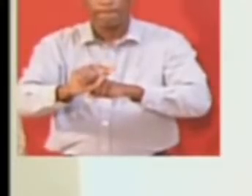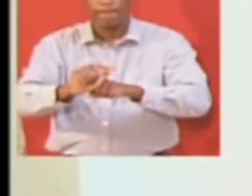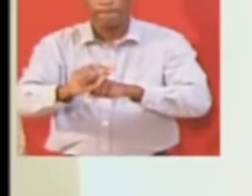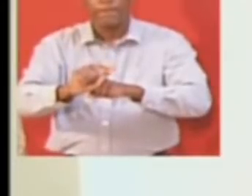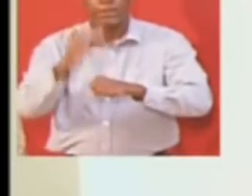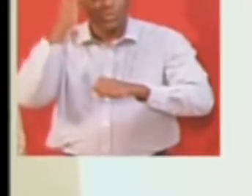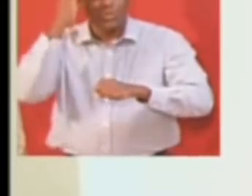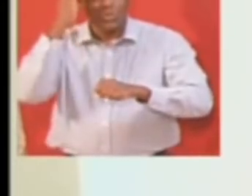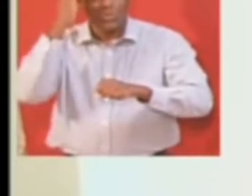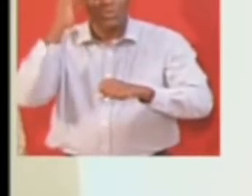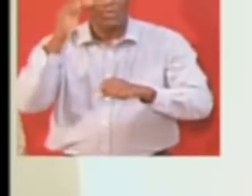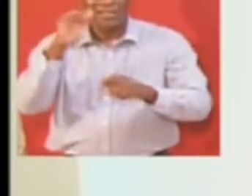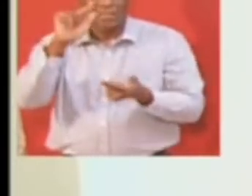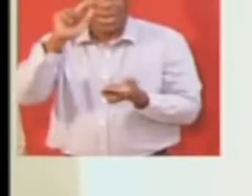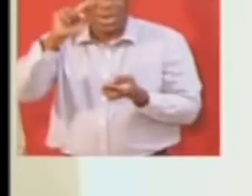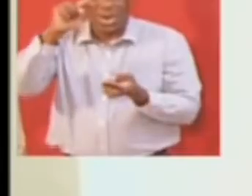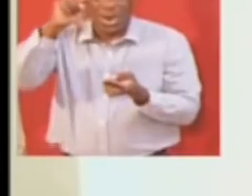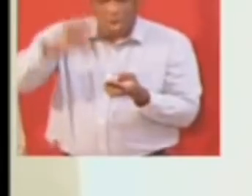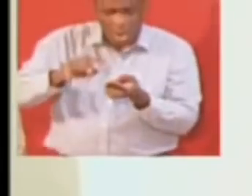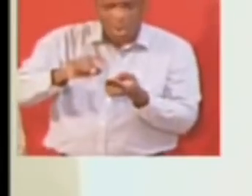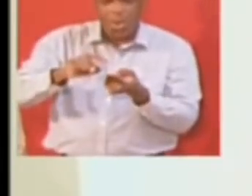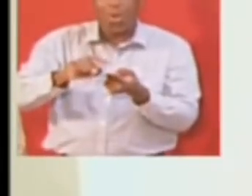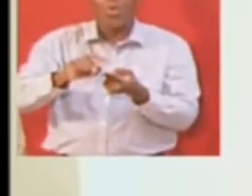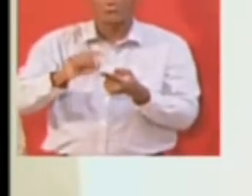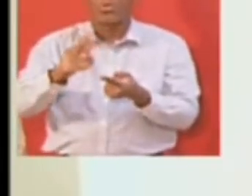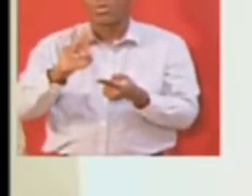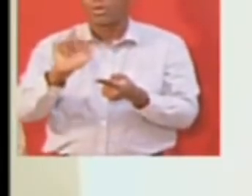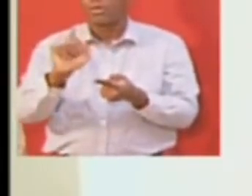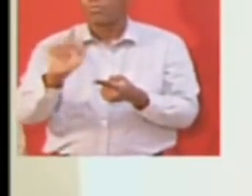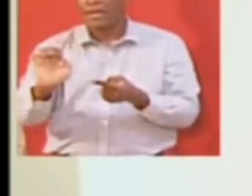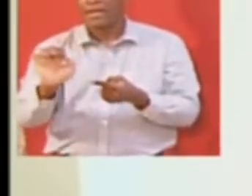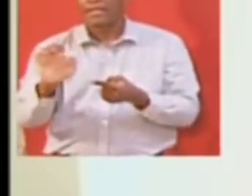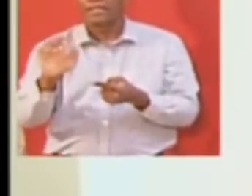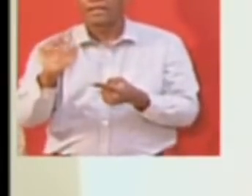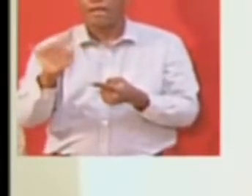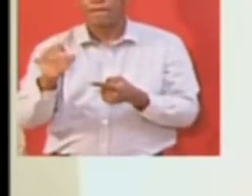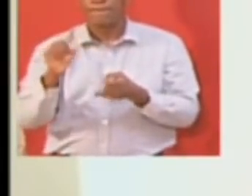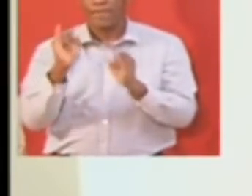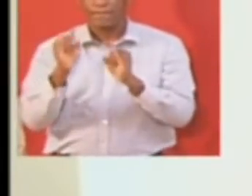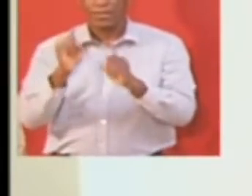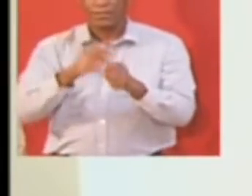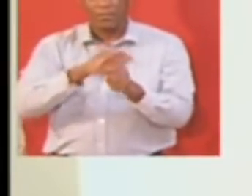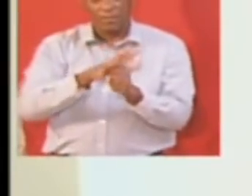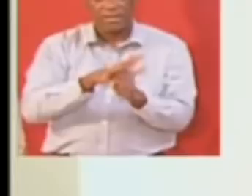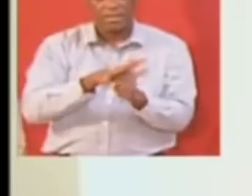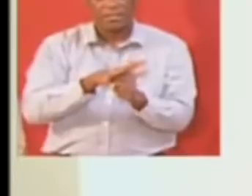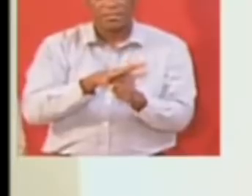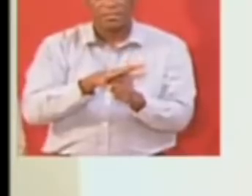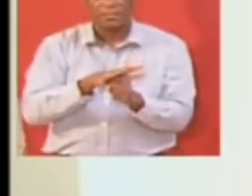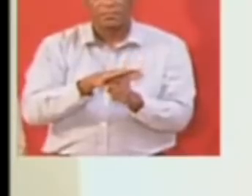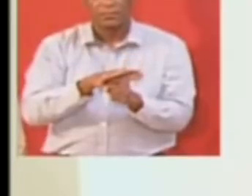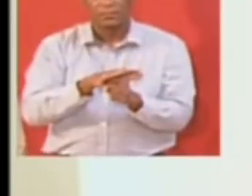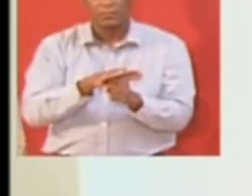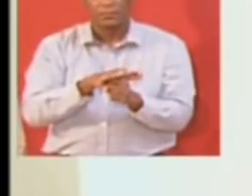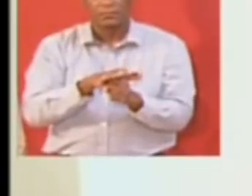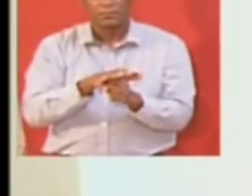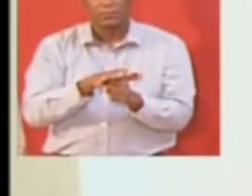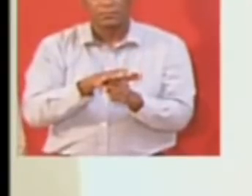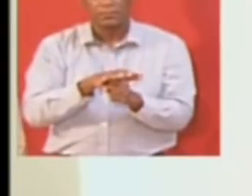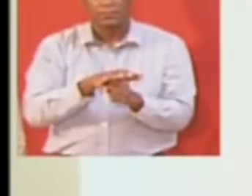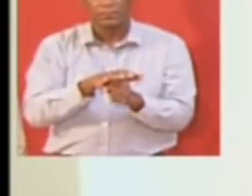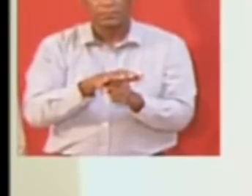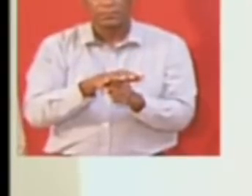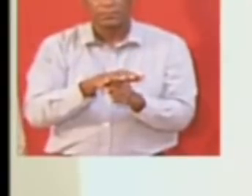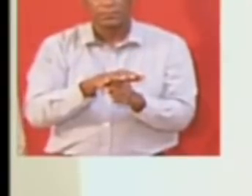relatively low infected, you had the question of persons being required to